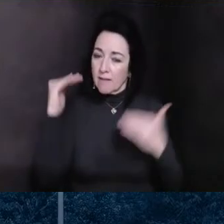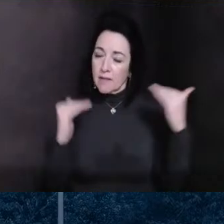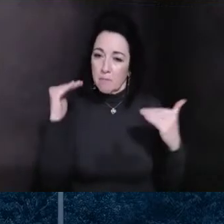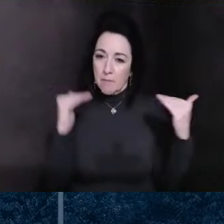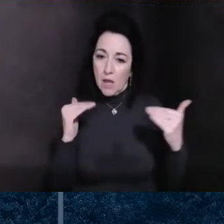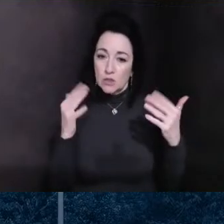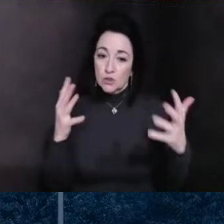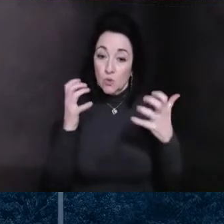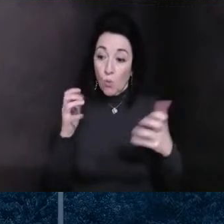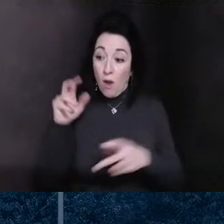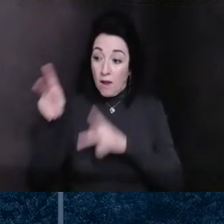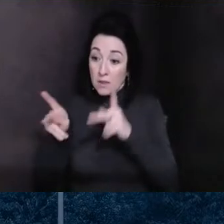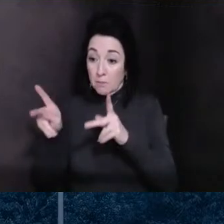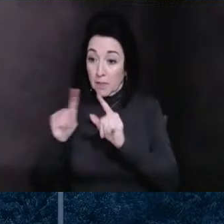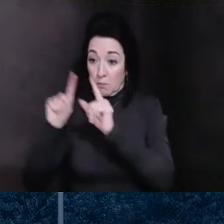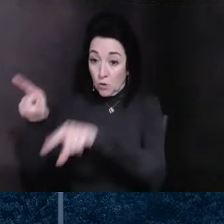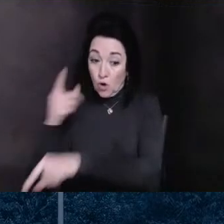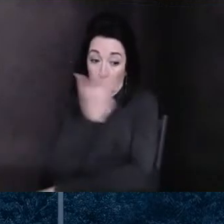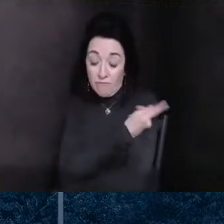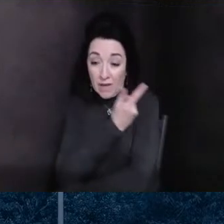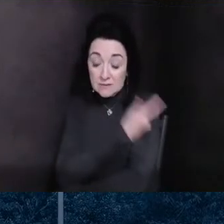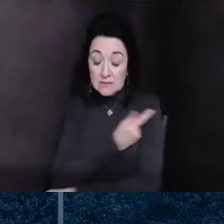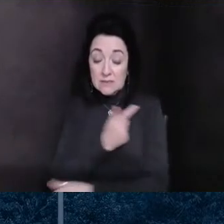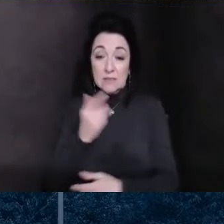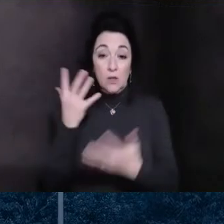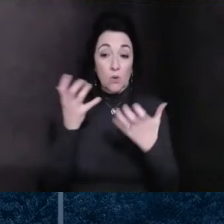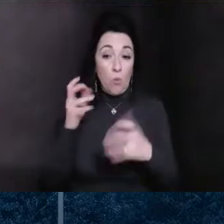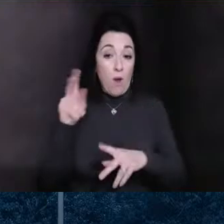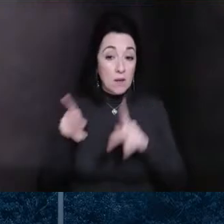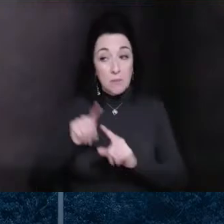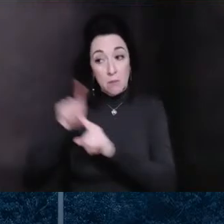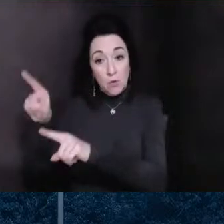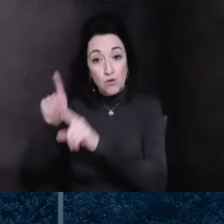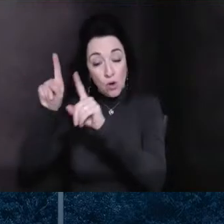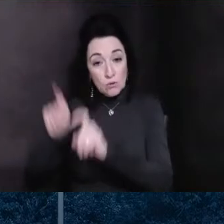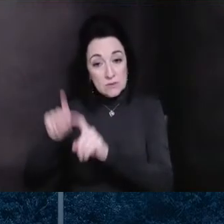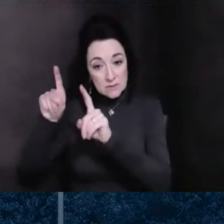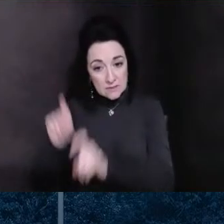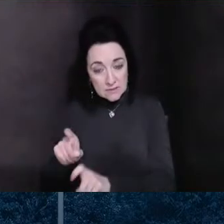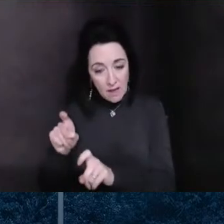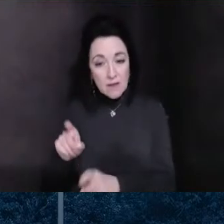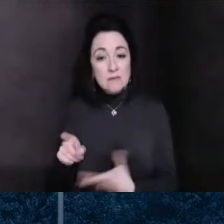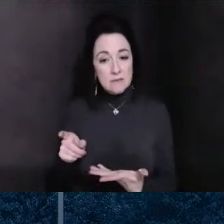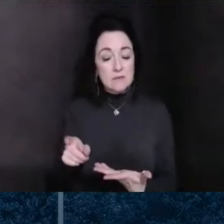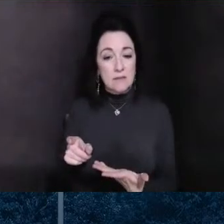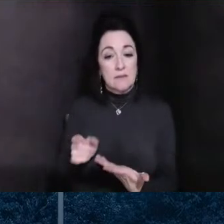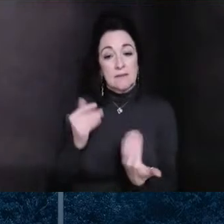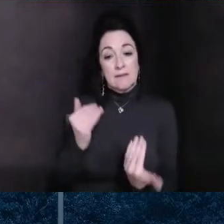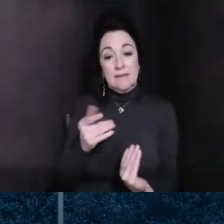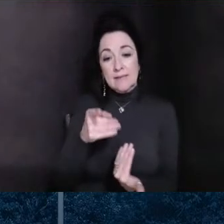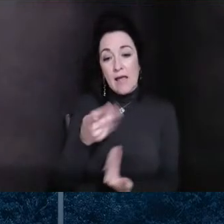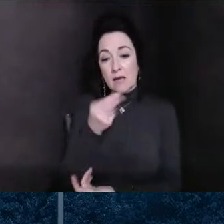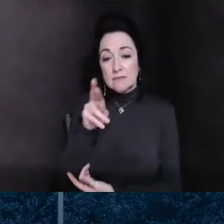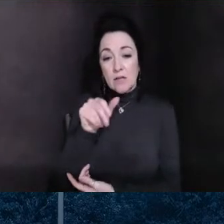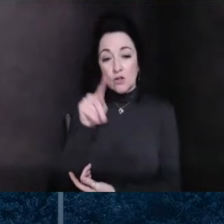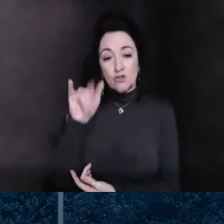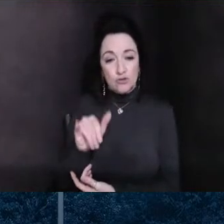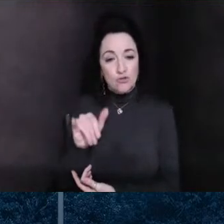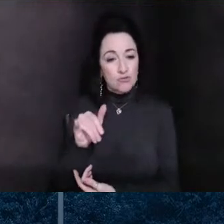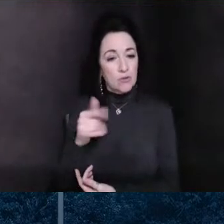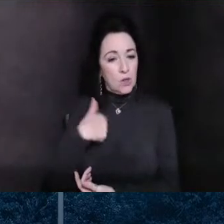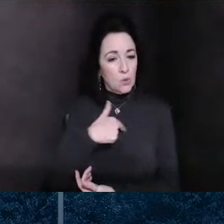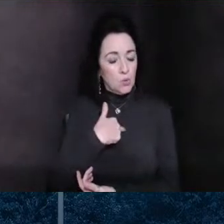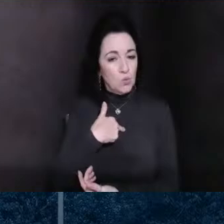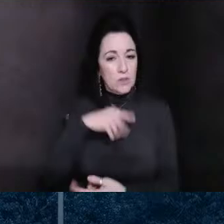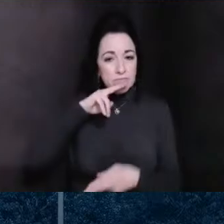the vaccination. So lastly, Dr. Tate talked about bringing a few partners on to assist the state. We've talked about these partners now for